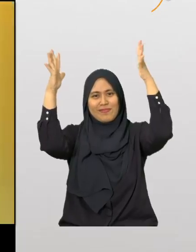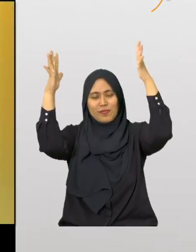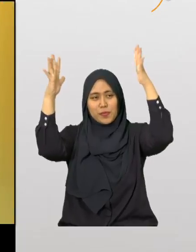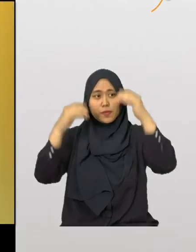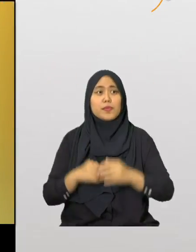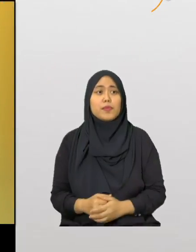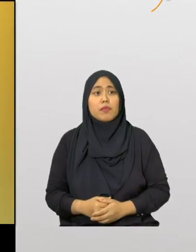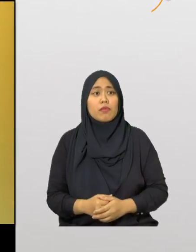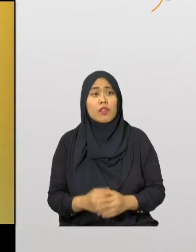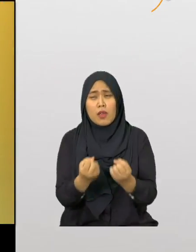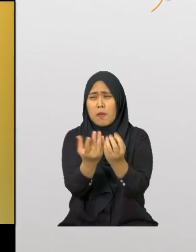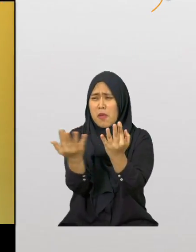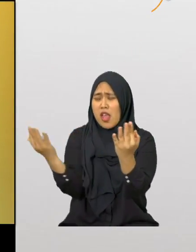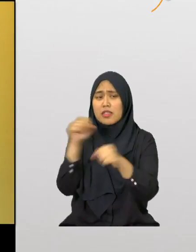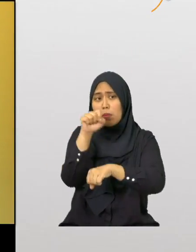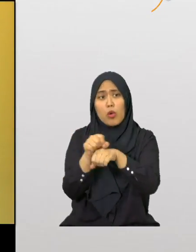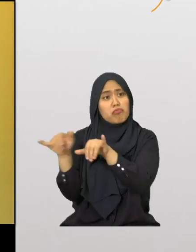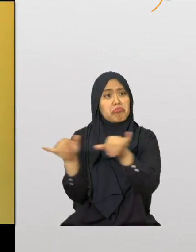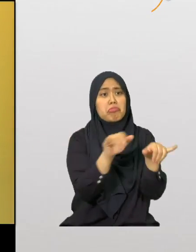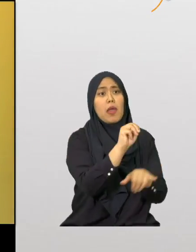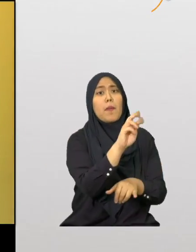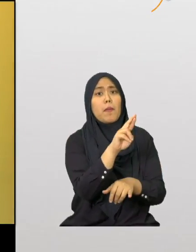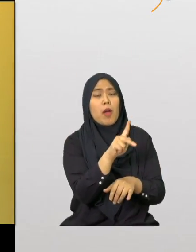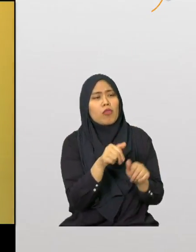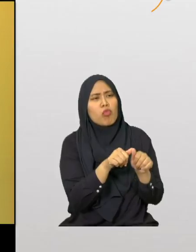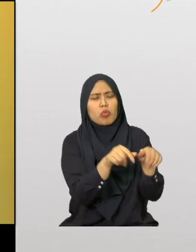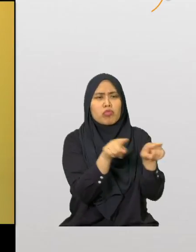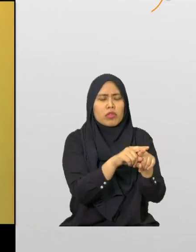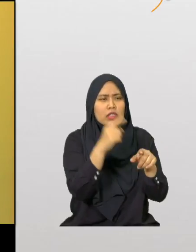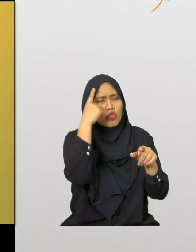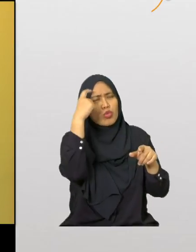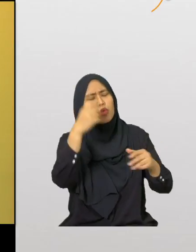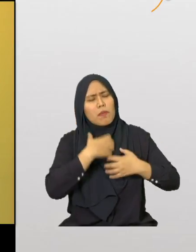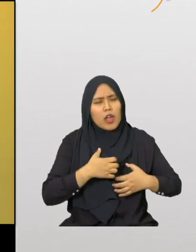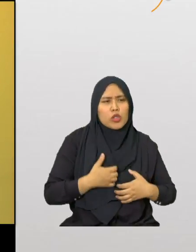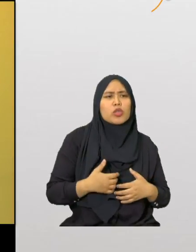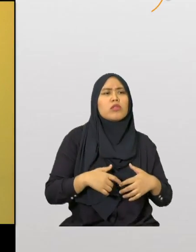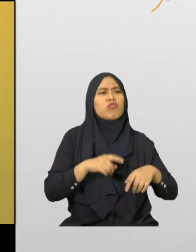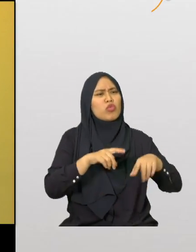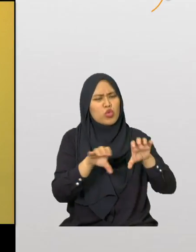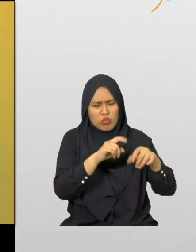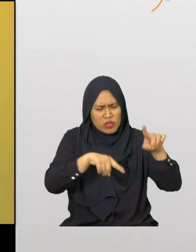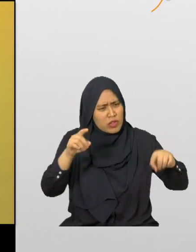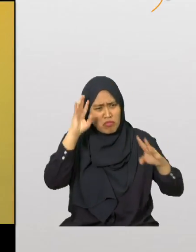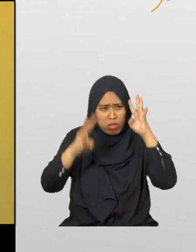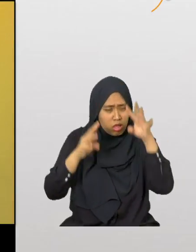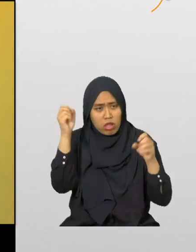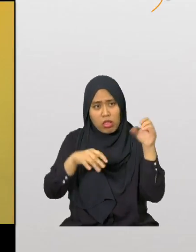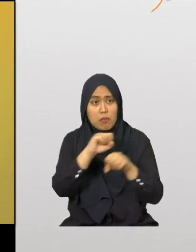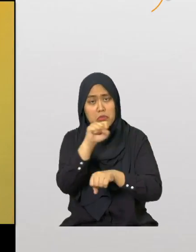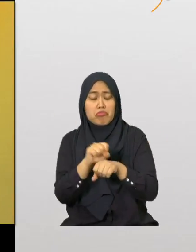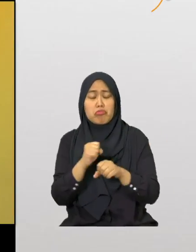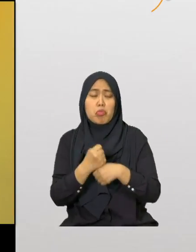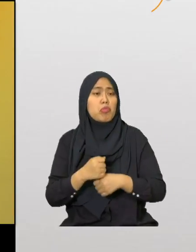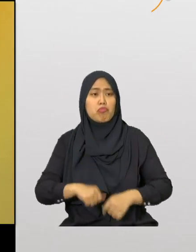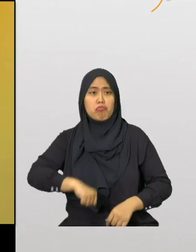There are many Singaporeans just like Mark, following their passions, breaking new ground, doing Singapore proud. Let me share with you a few I